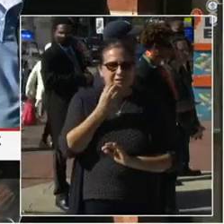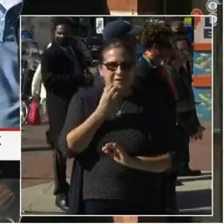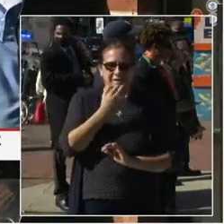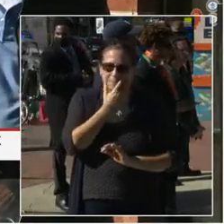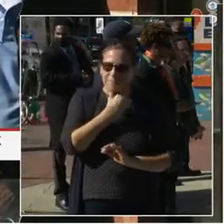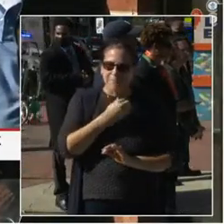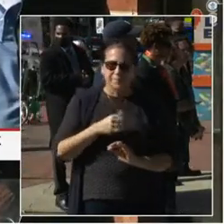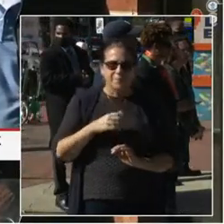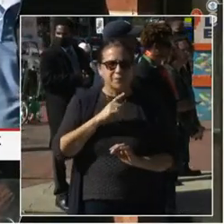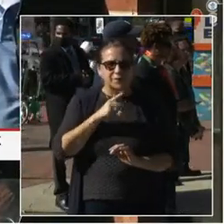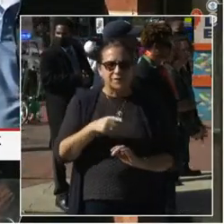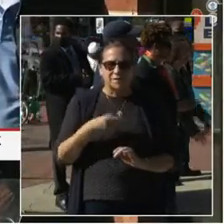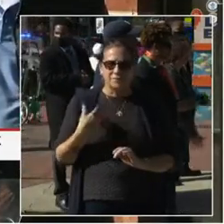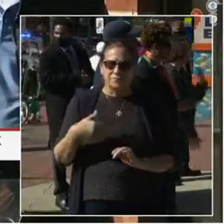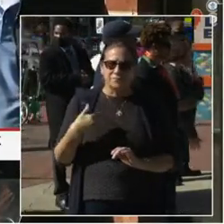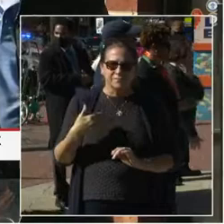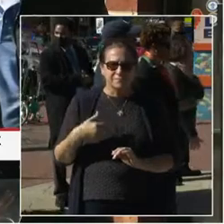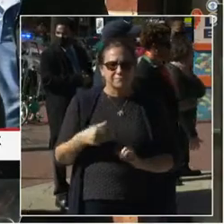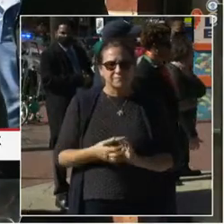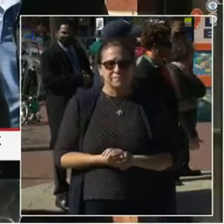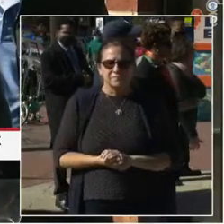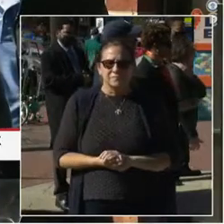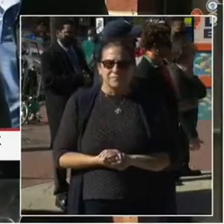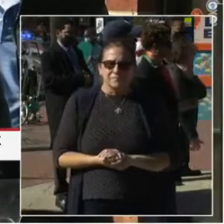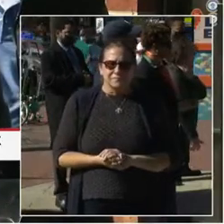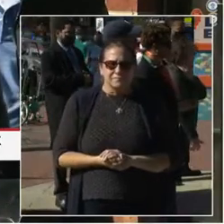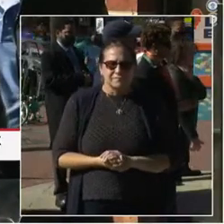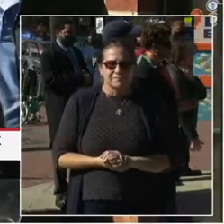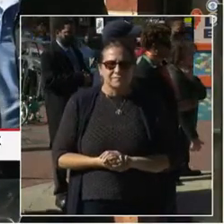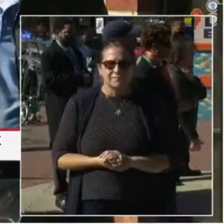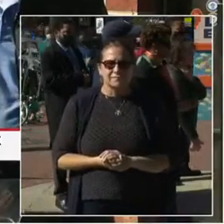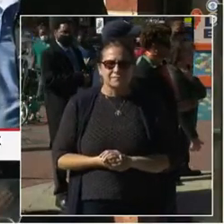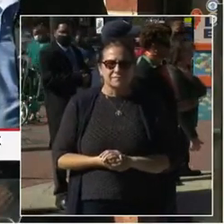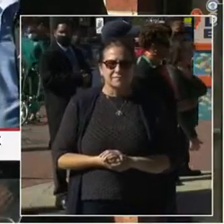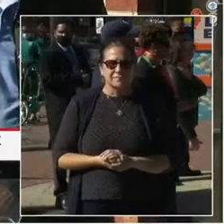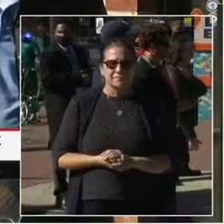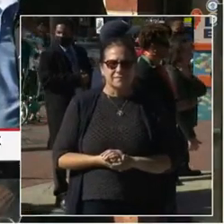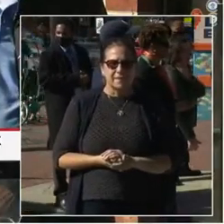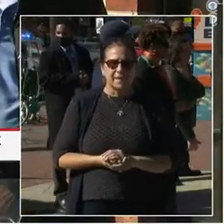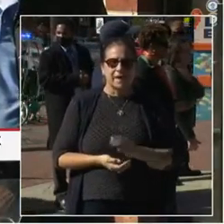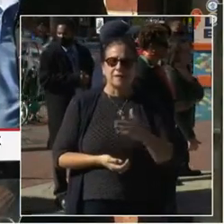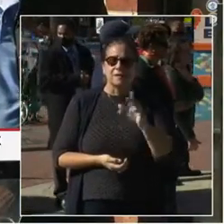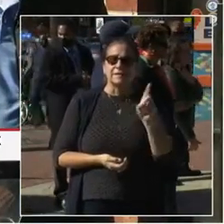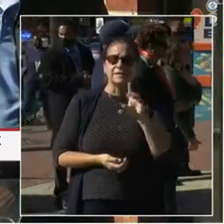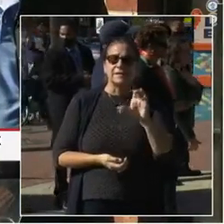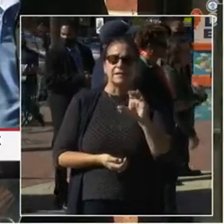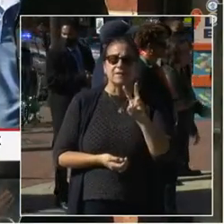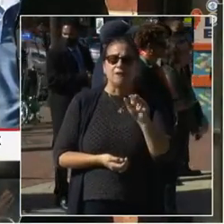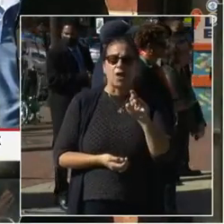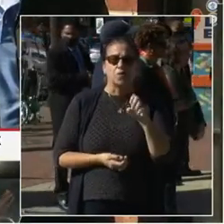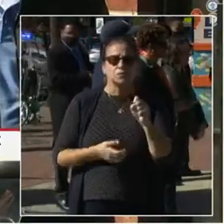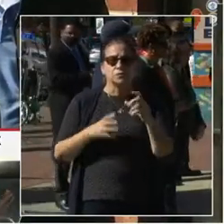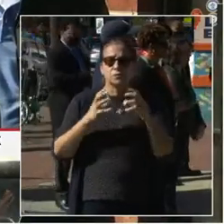pandemic and extend it beyond? So DemPed is working with an entity called the